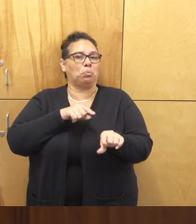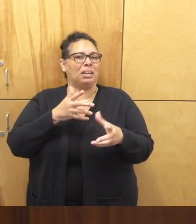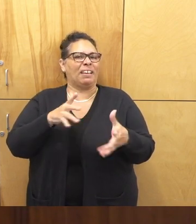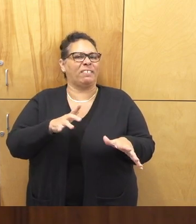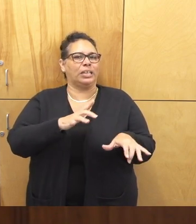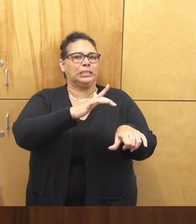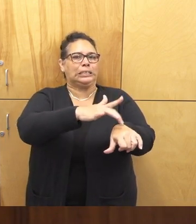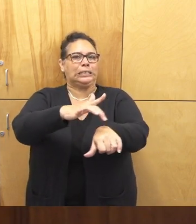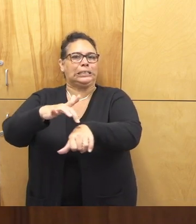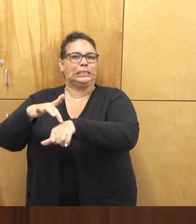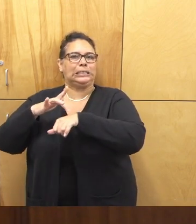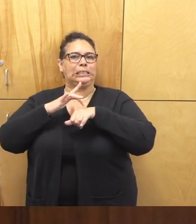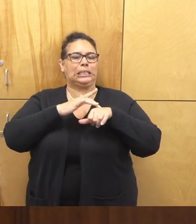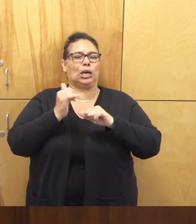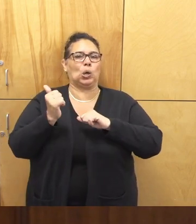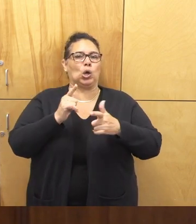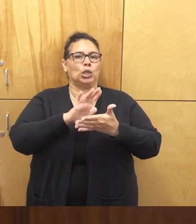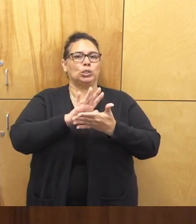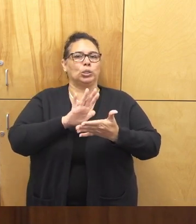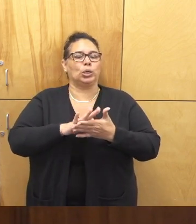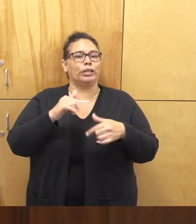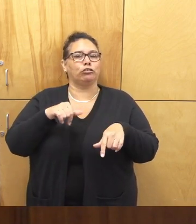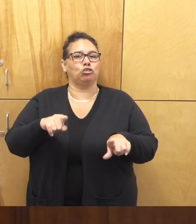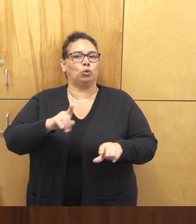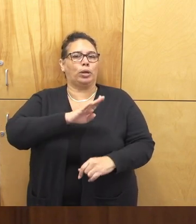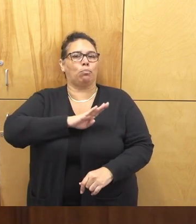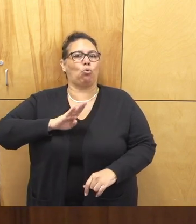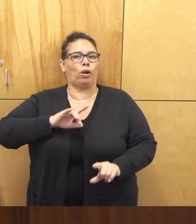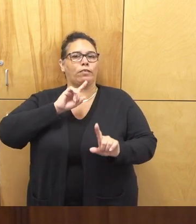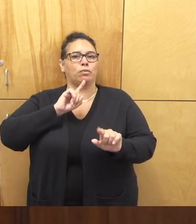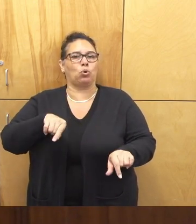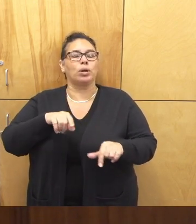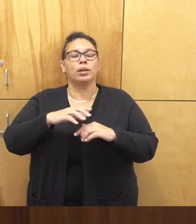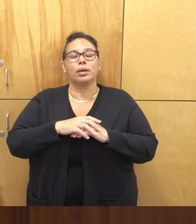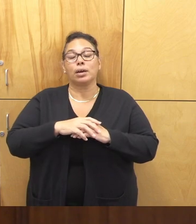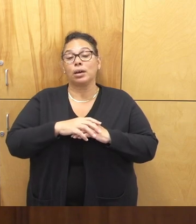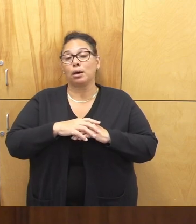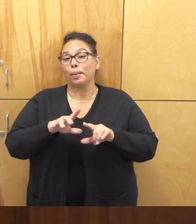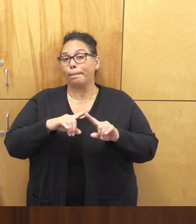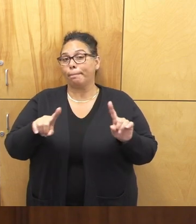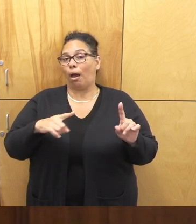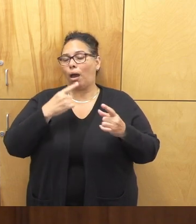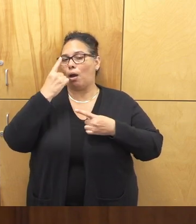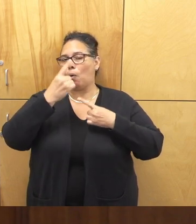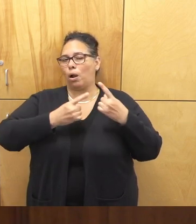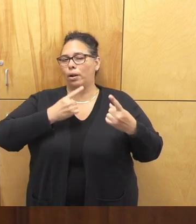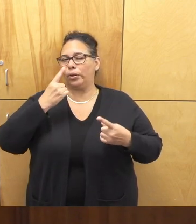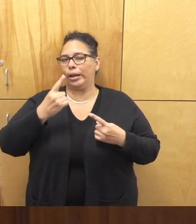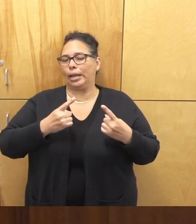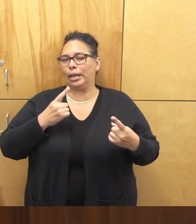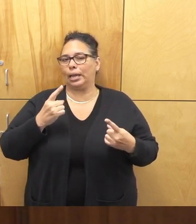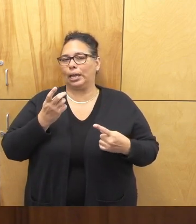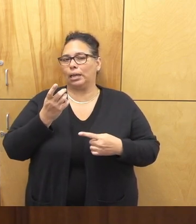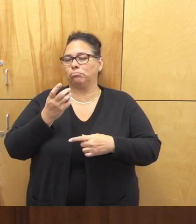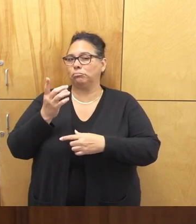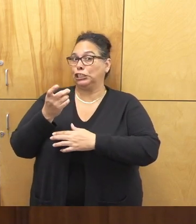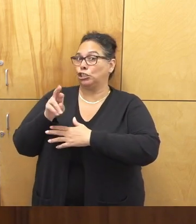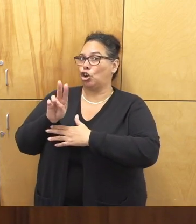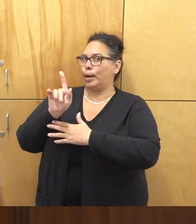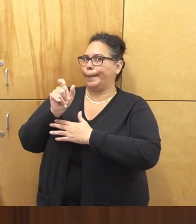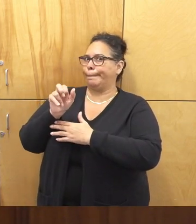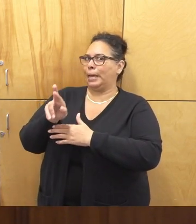the schools, and then during my board report, give some highlights. But I'm wondering if there's a way, Dr. Baker, with